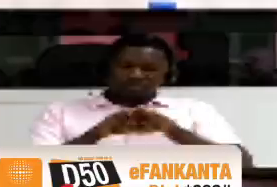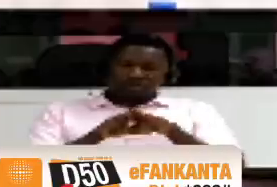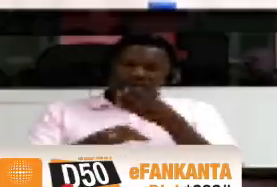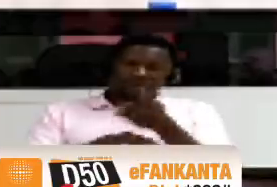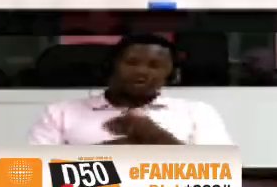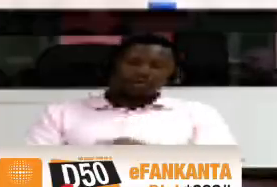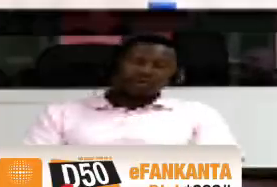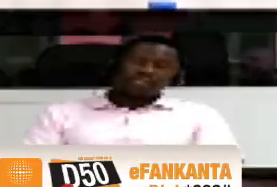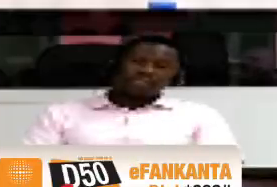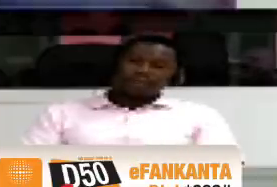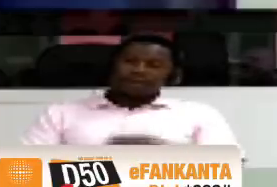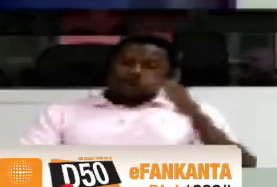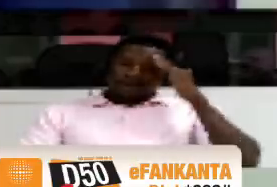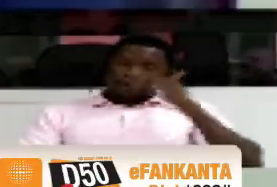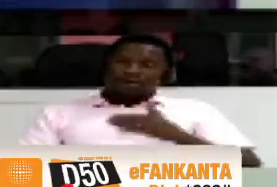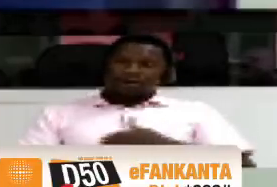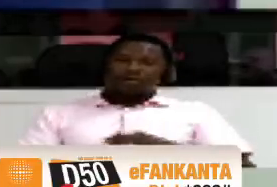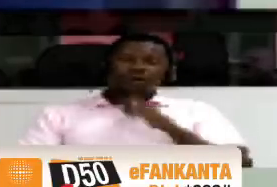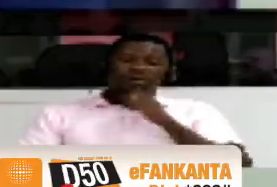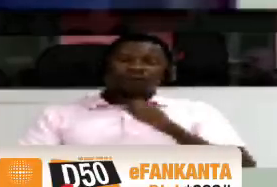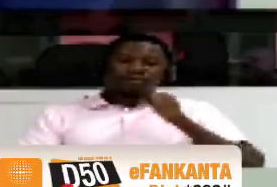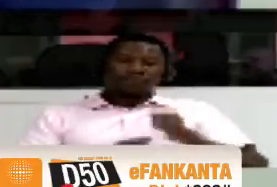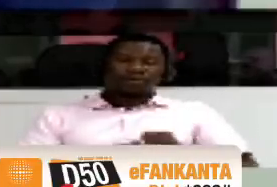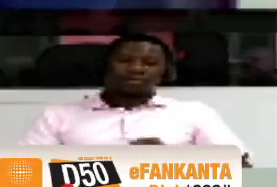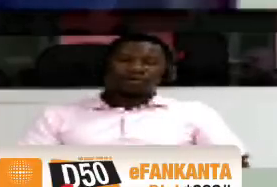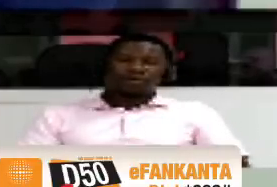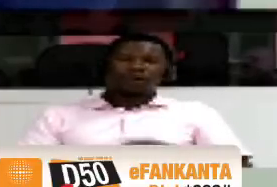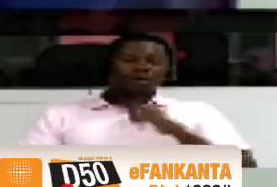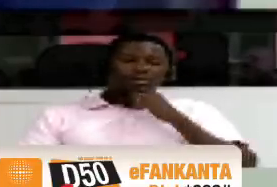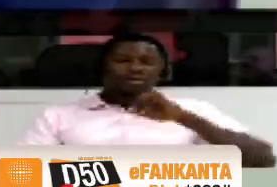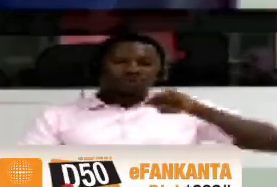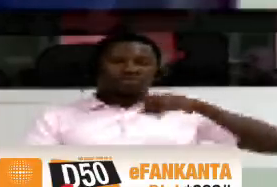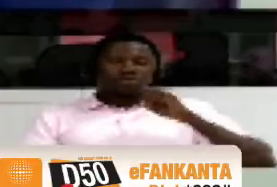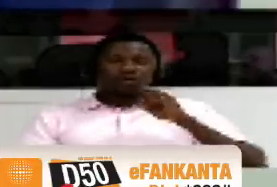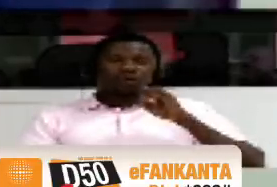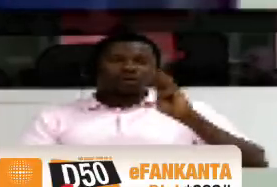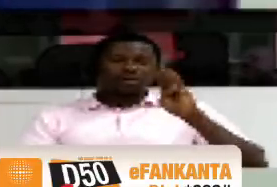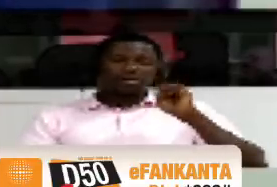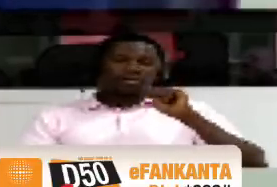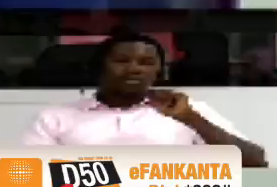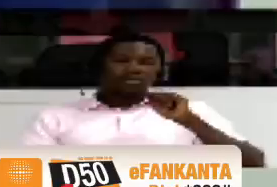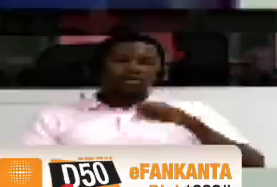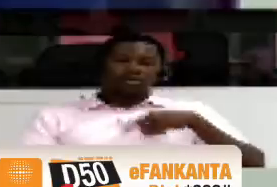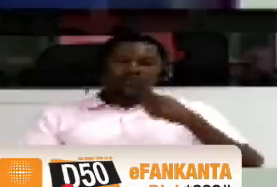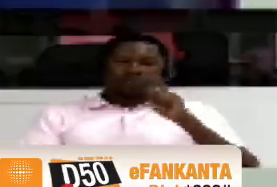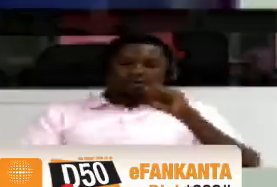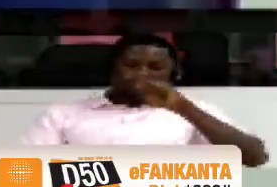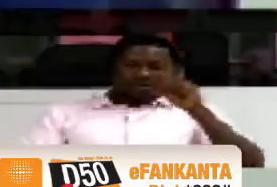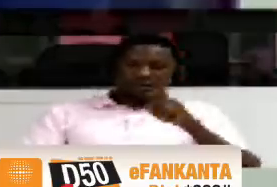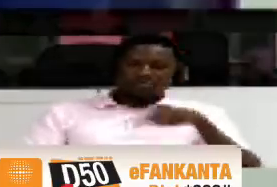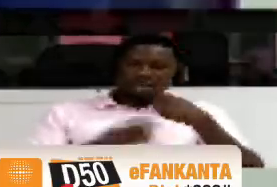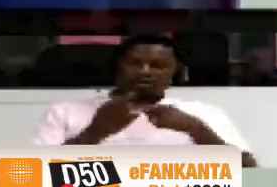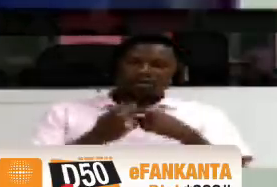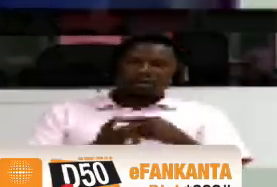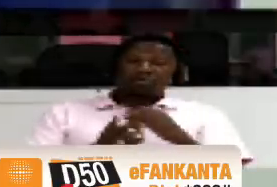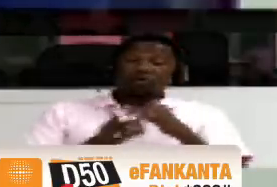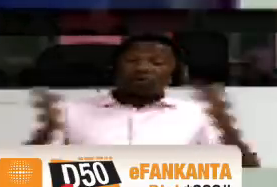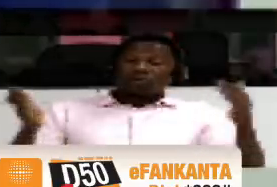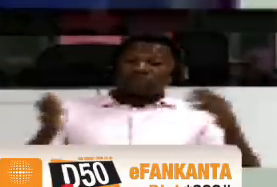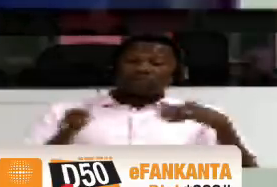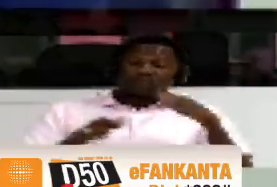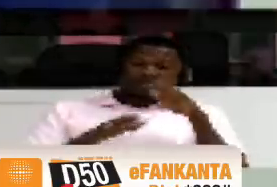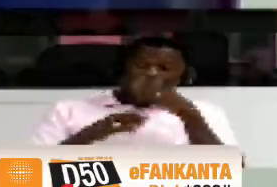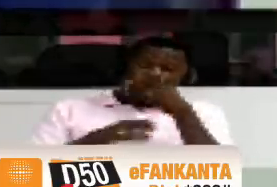Thank you, Chairman. Mr. Jobe, I have one follow-on question regarding the widespread allegations that